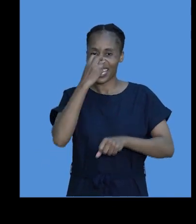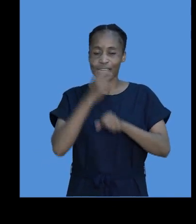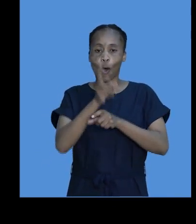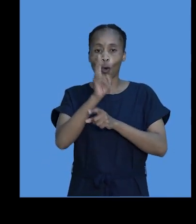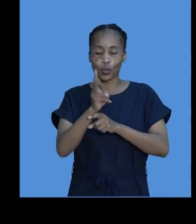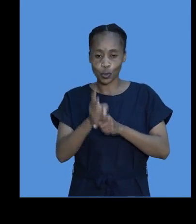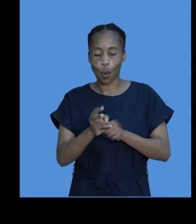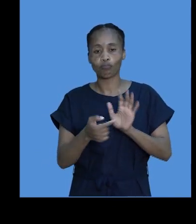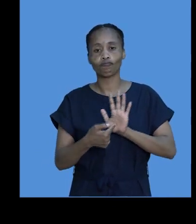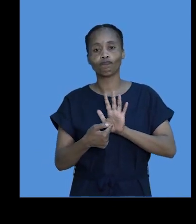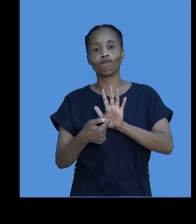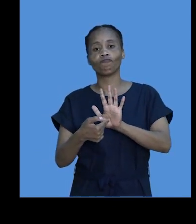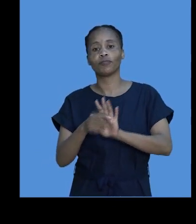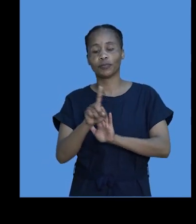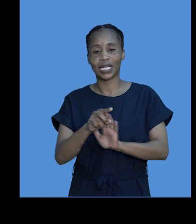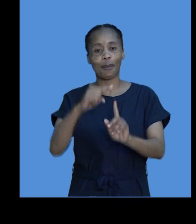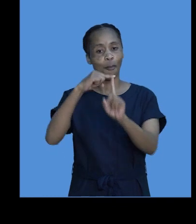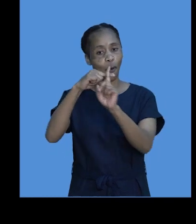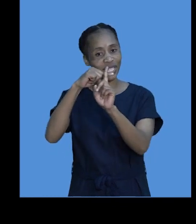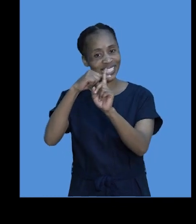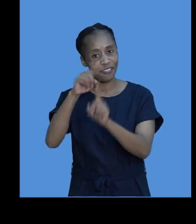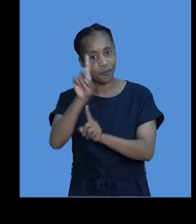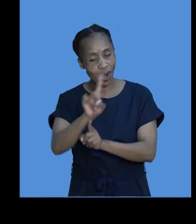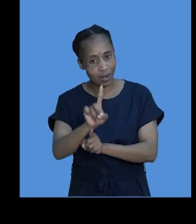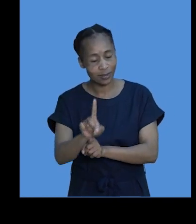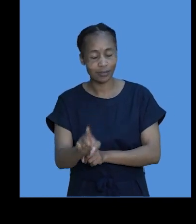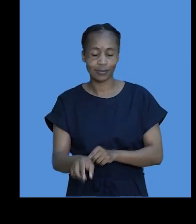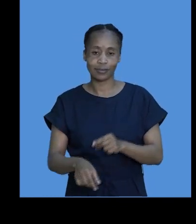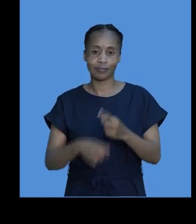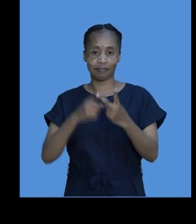need also to outline the positives